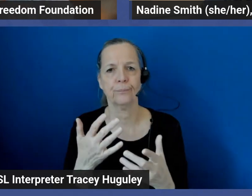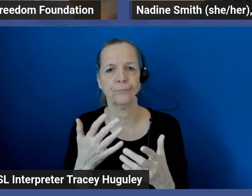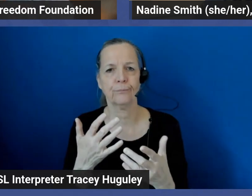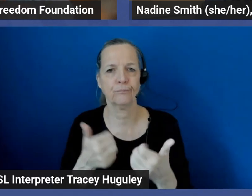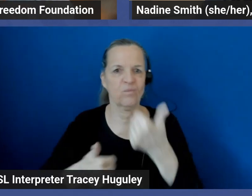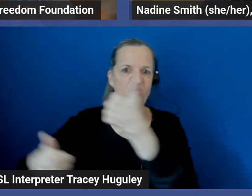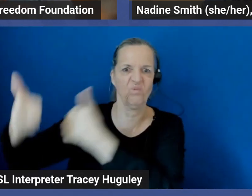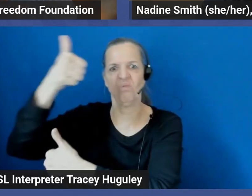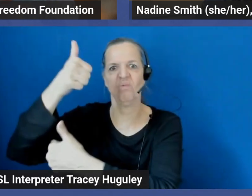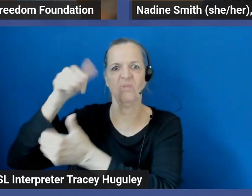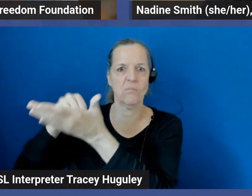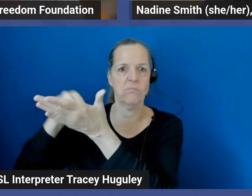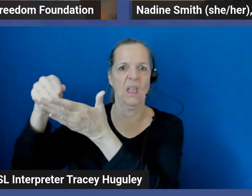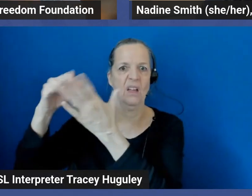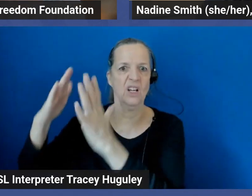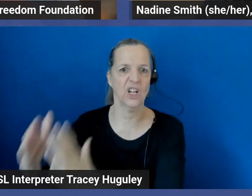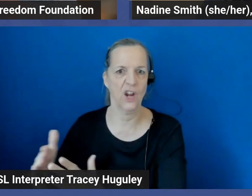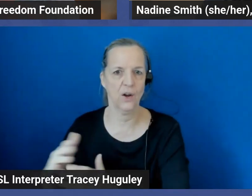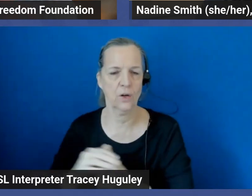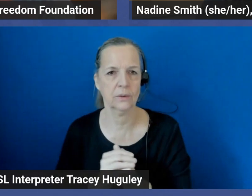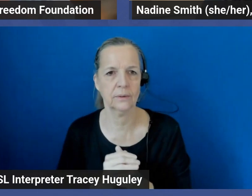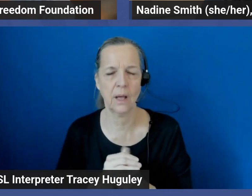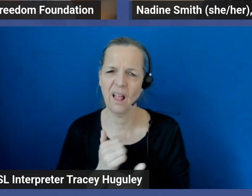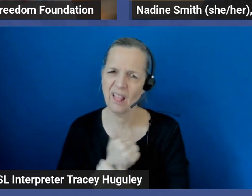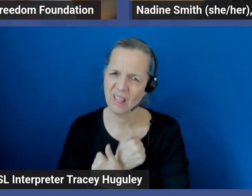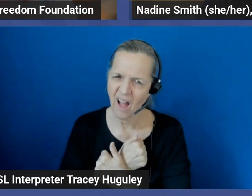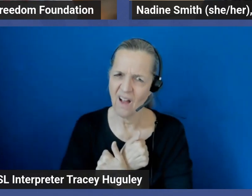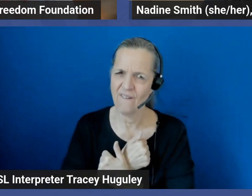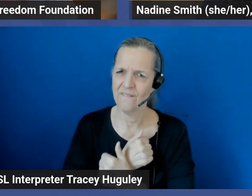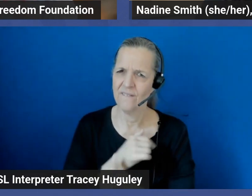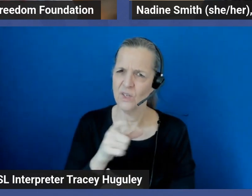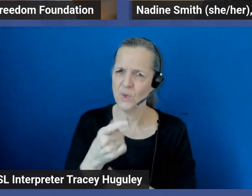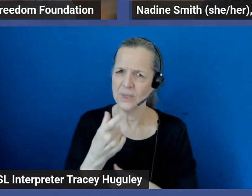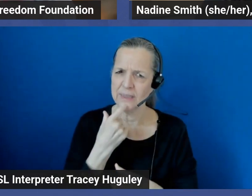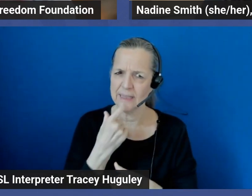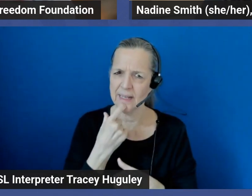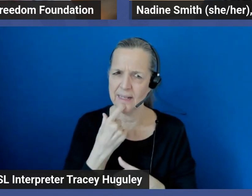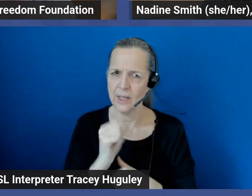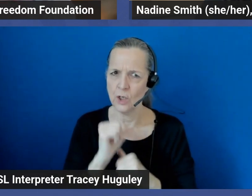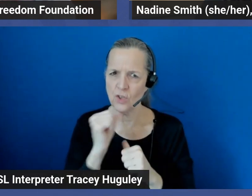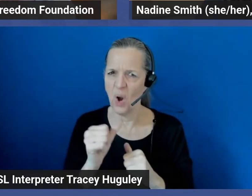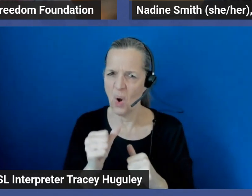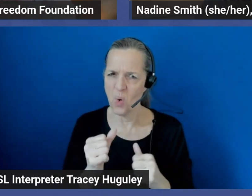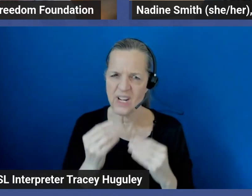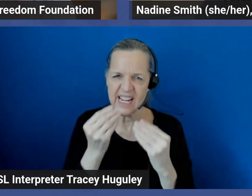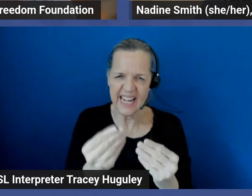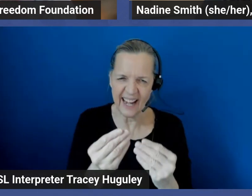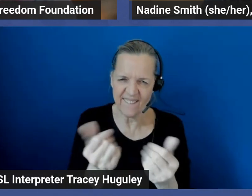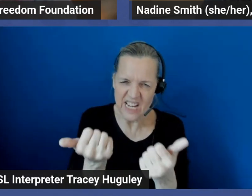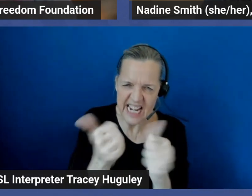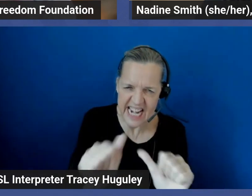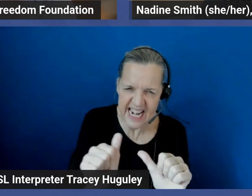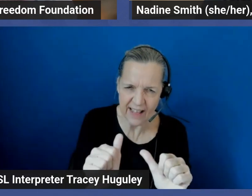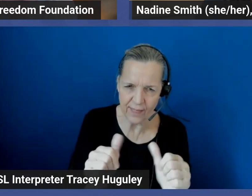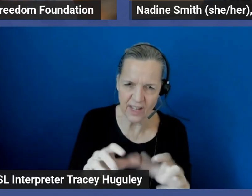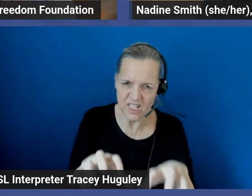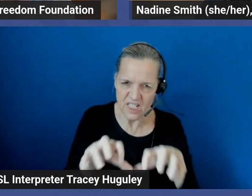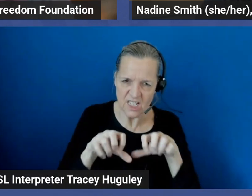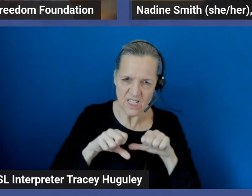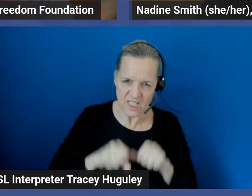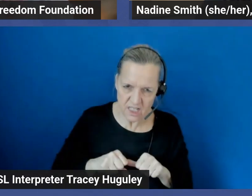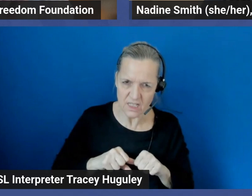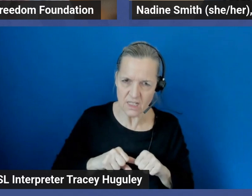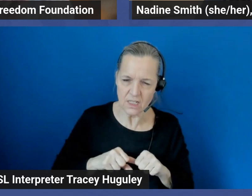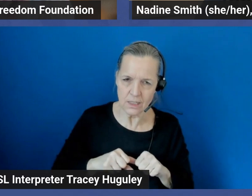overlords. I love that you say don't give any ground, which